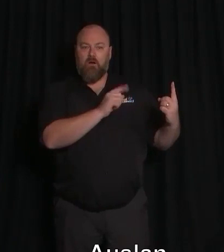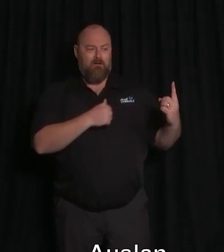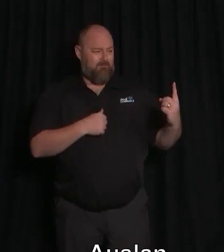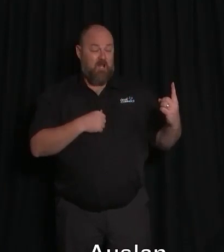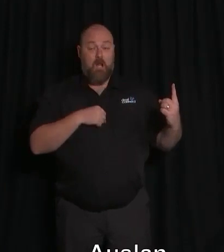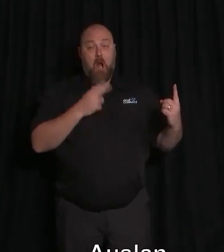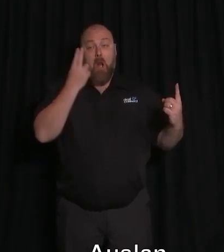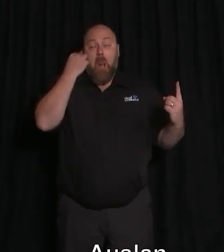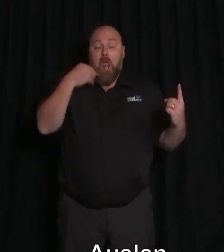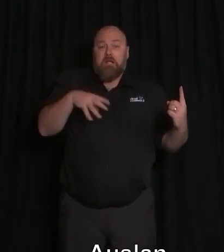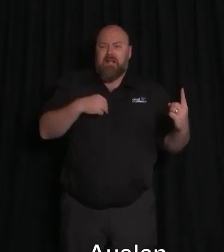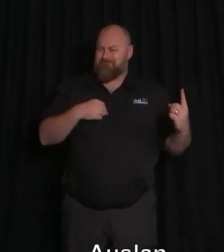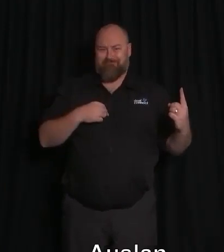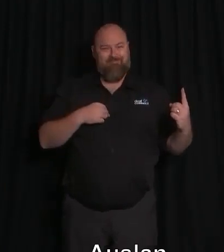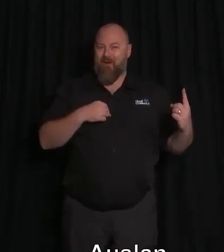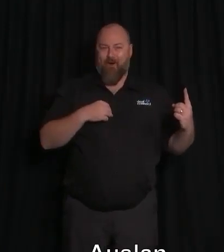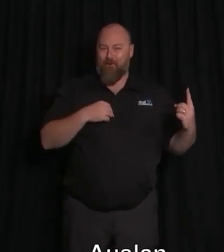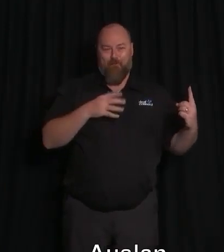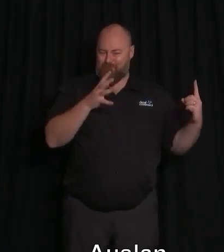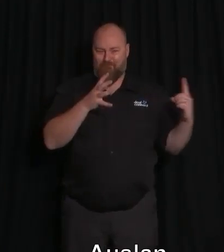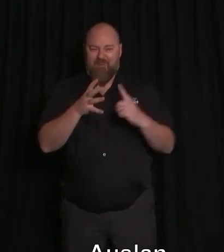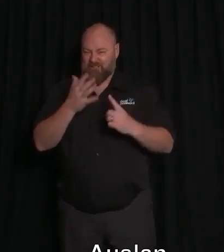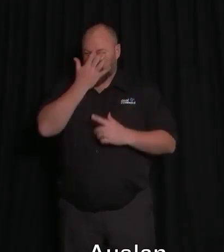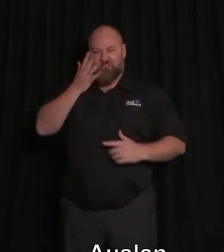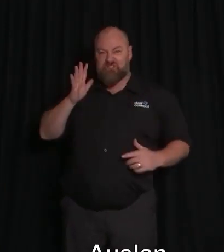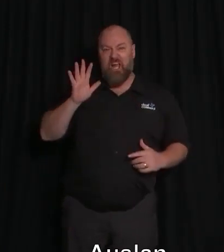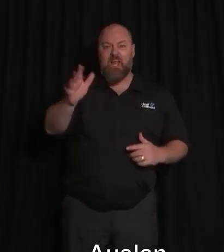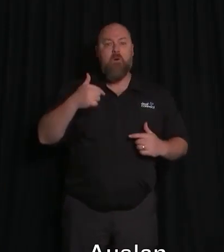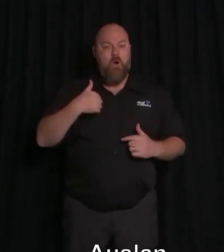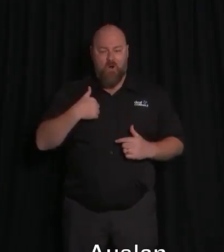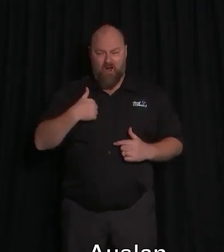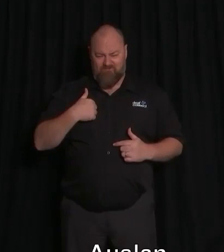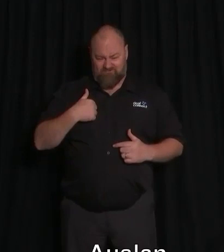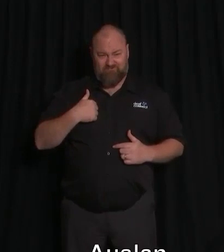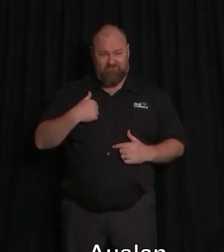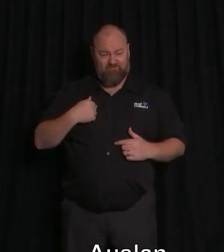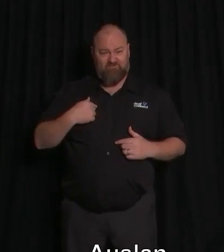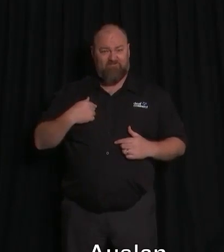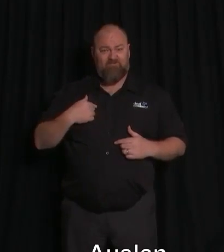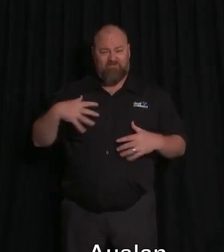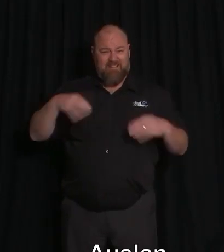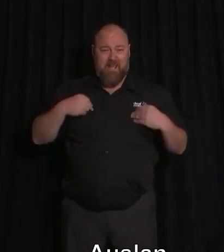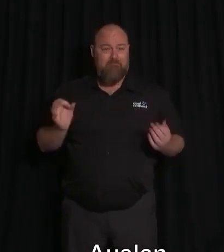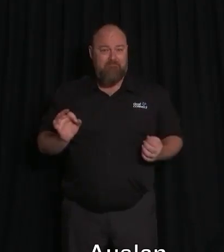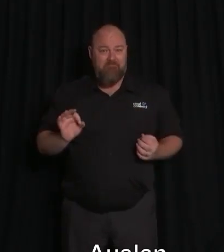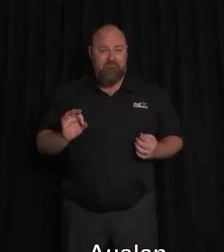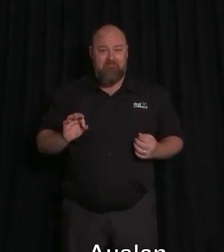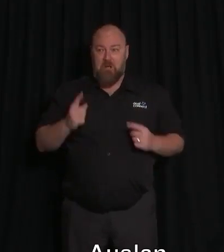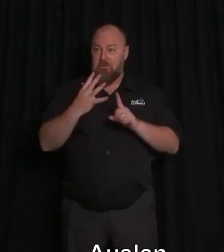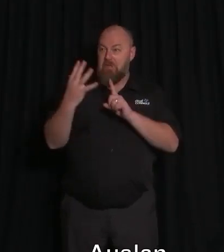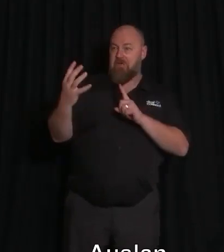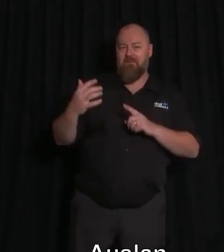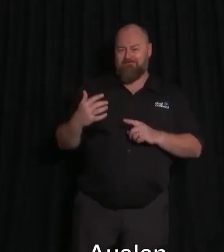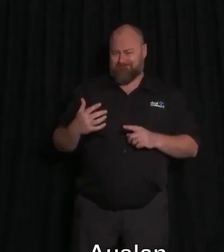He fought against them. He said, "Shame upon you. I do not accept your ostracism, your marginalizing, your sidelining